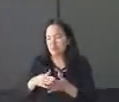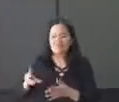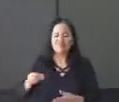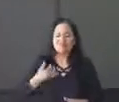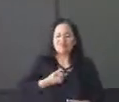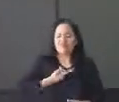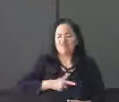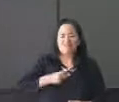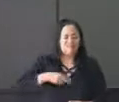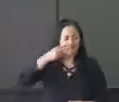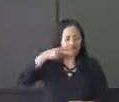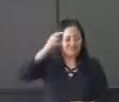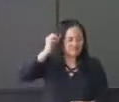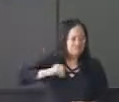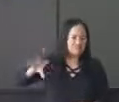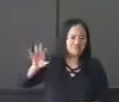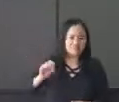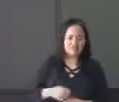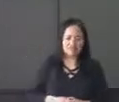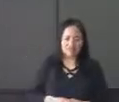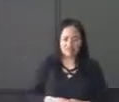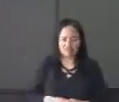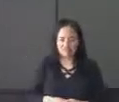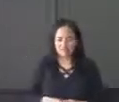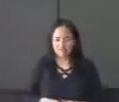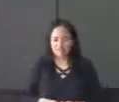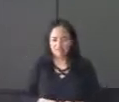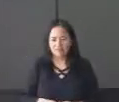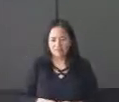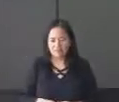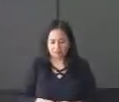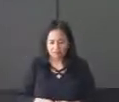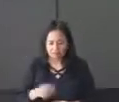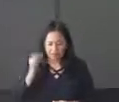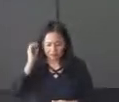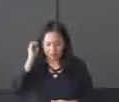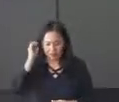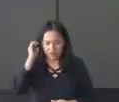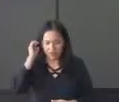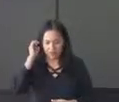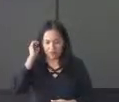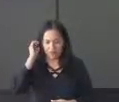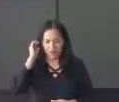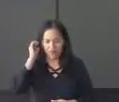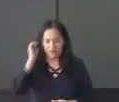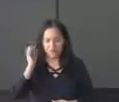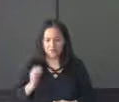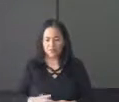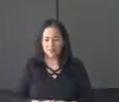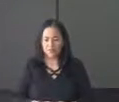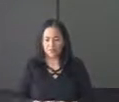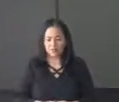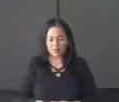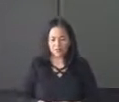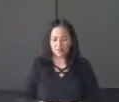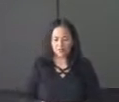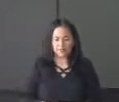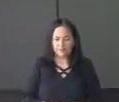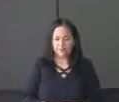and or ignored. In 2018, the mayor was investigated due to